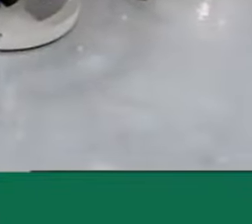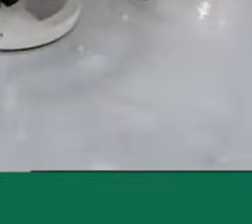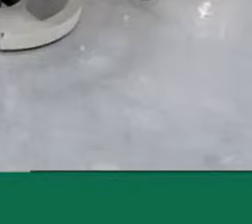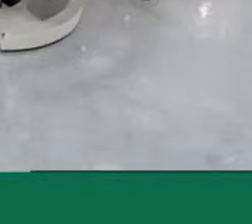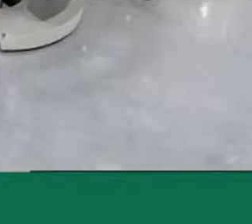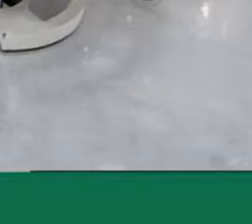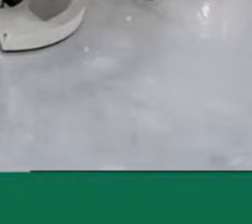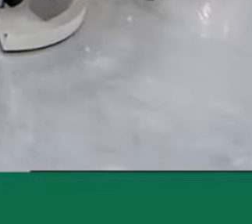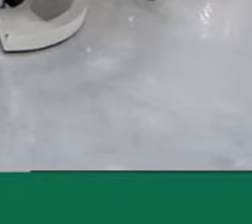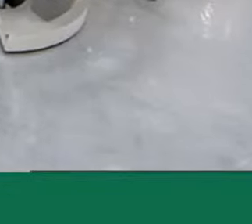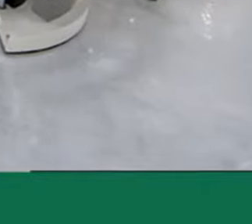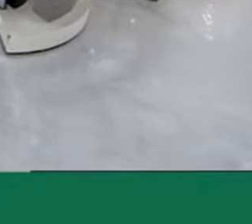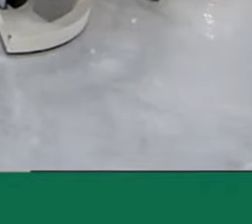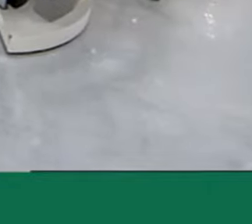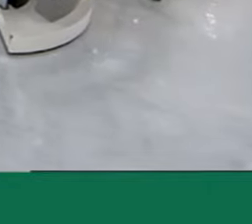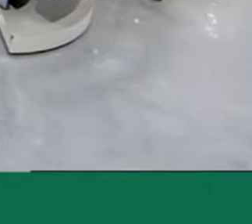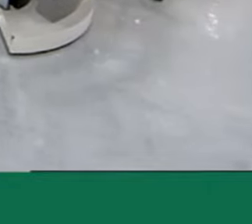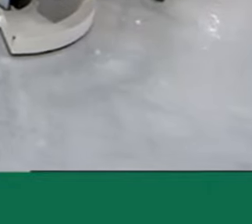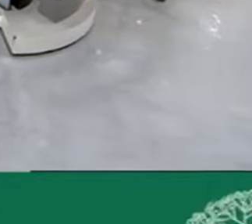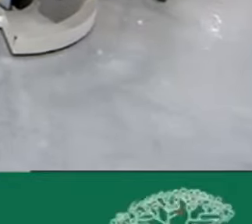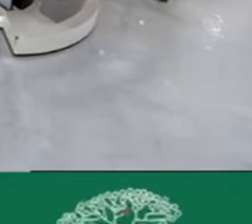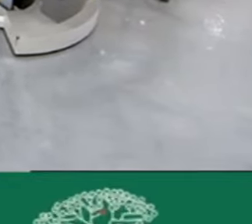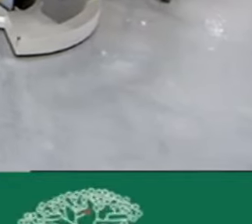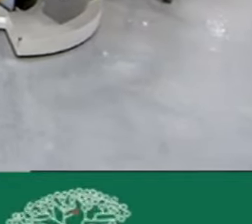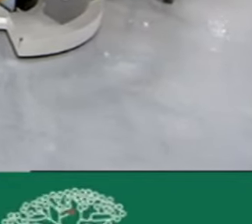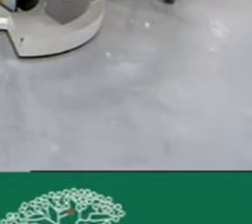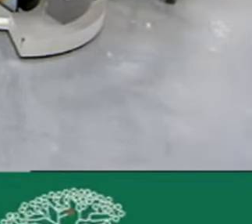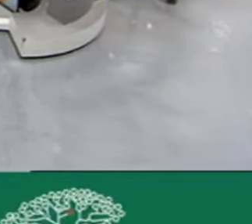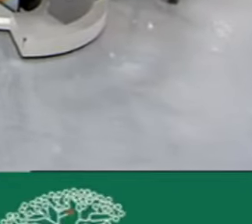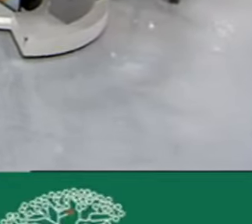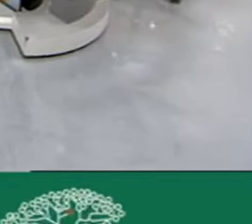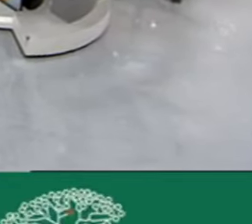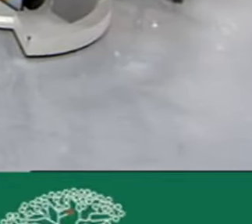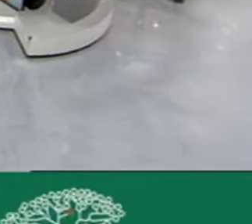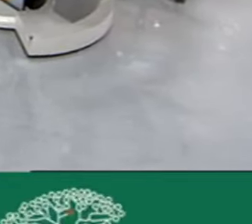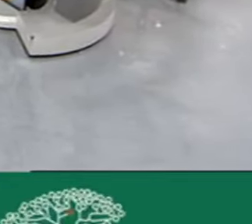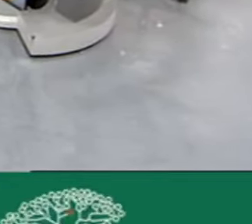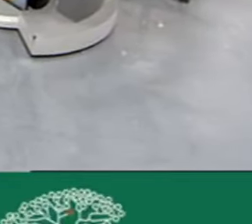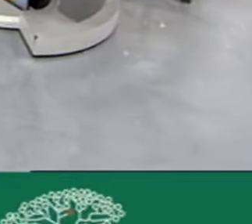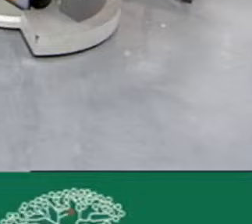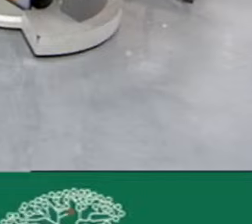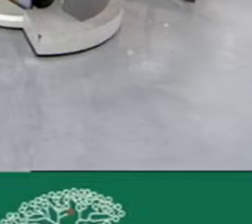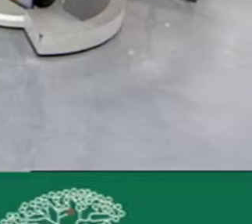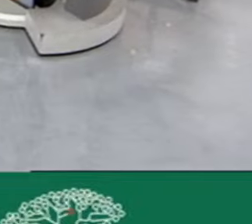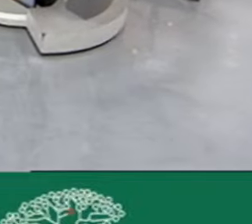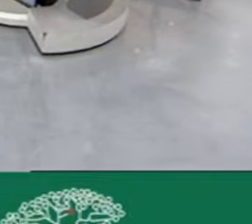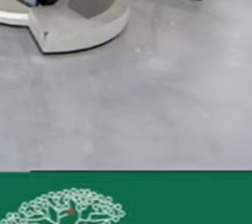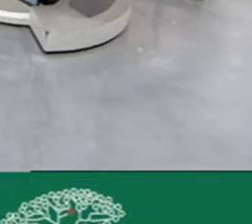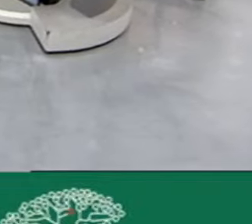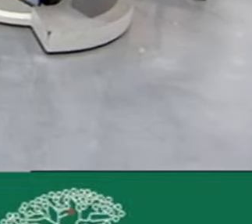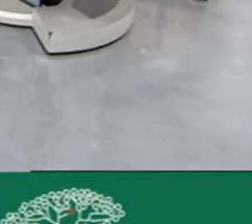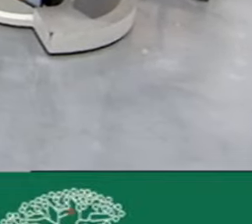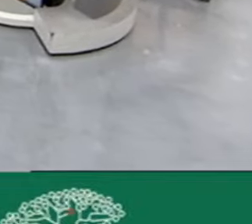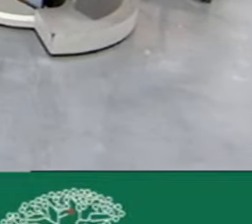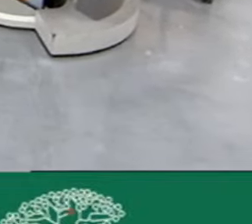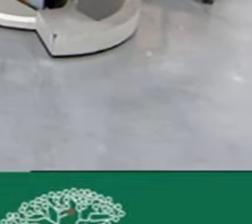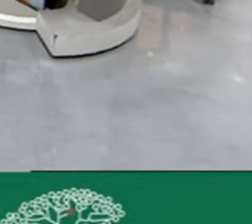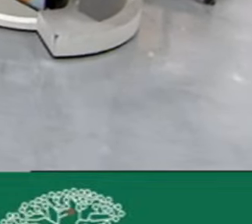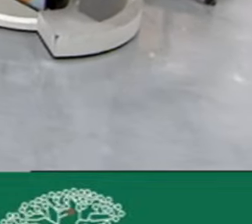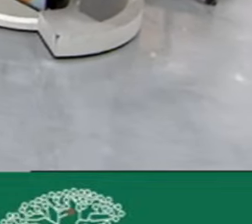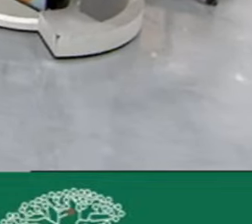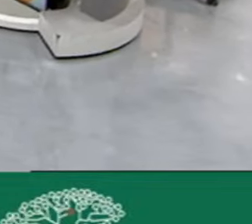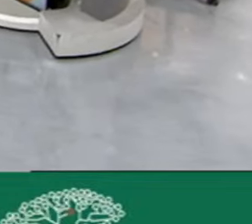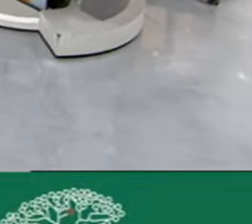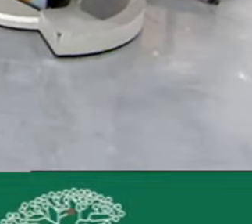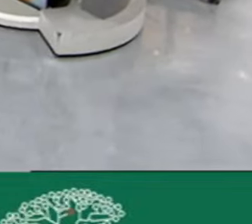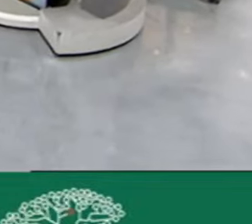of having not only for agriculture, it can go up to the tower management, asset management, infrastructure,